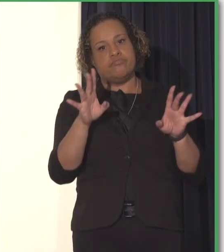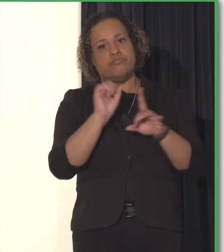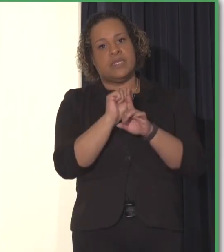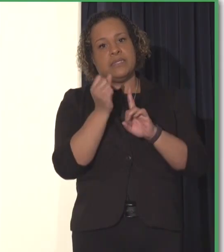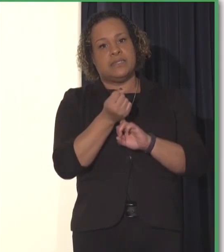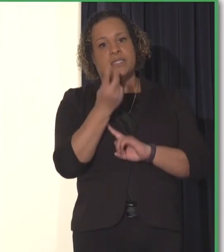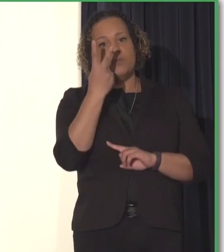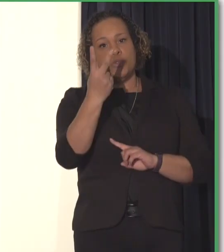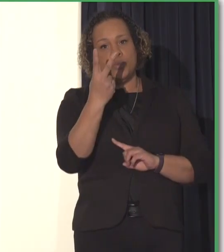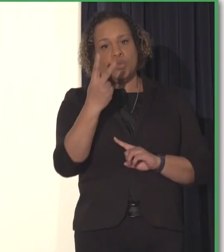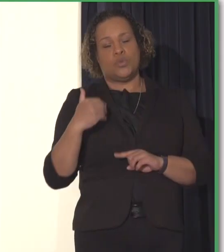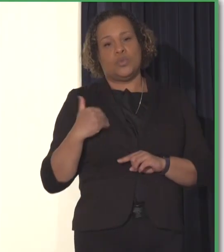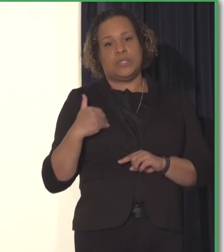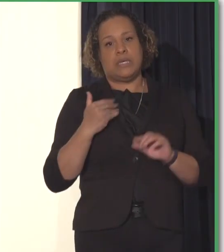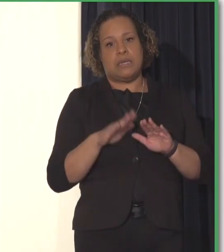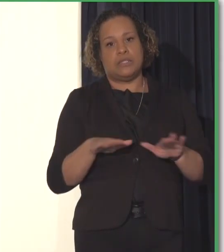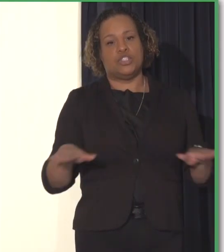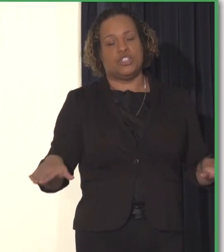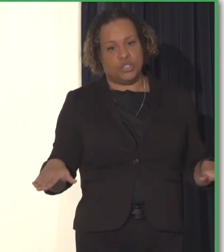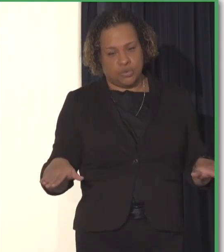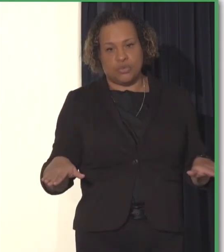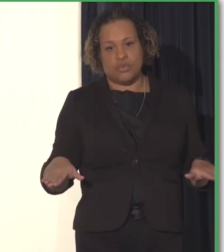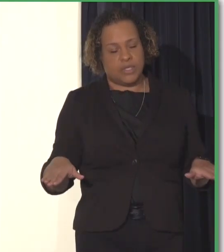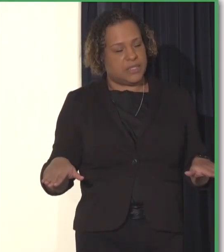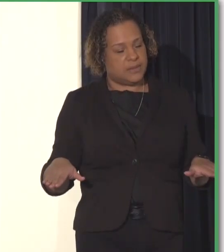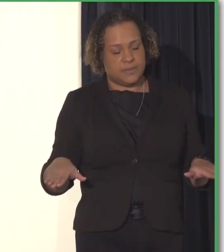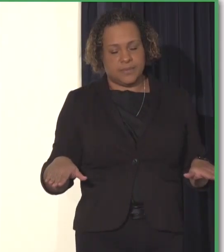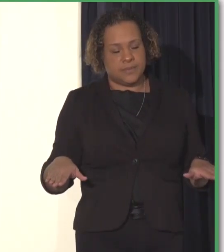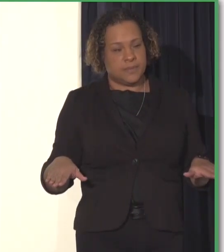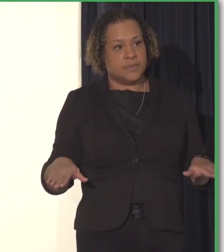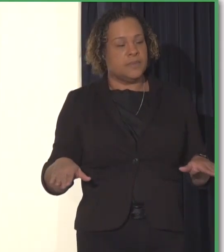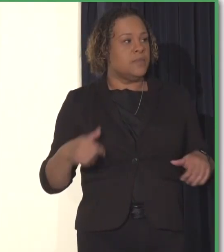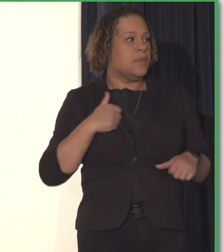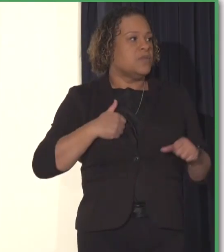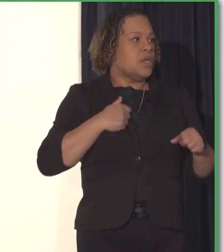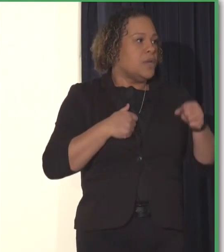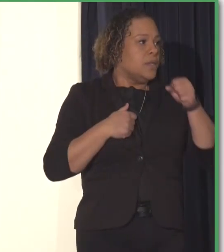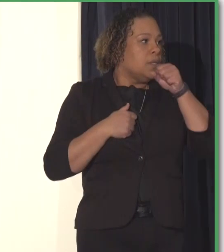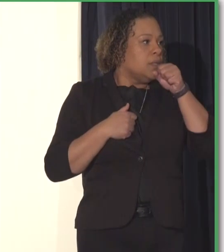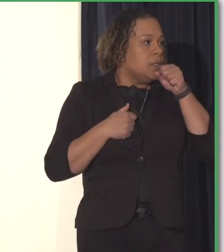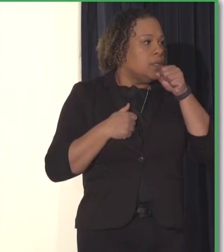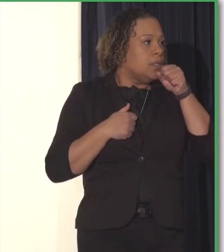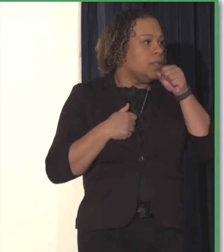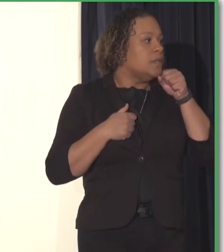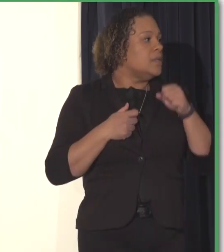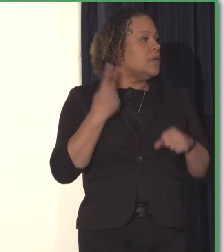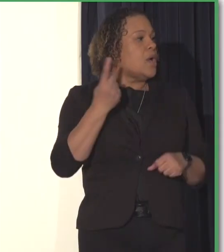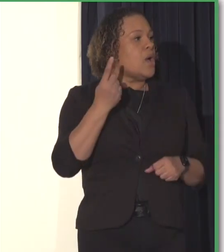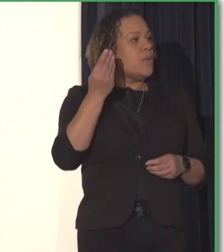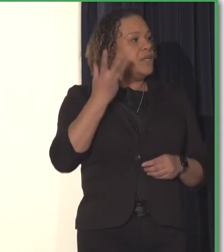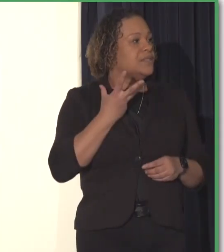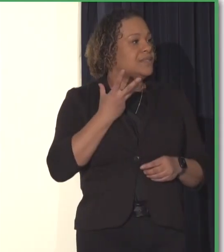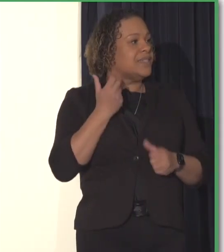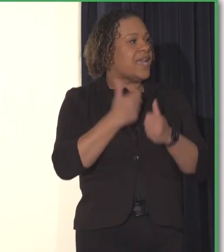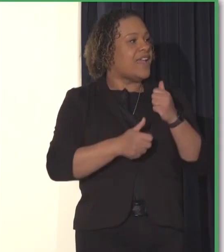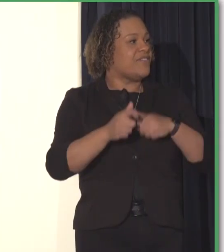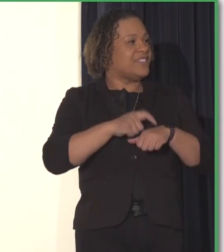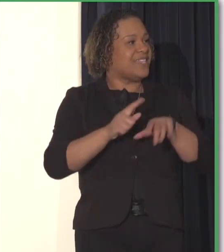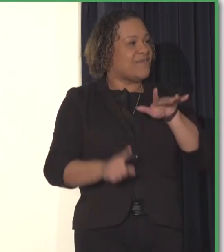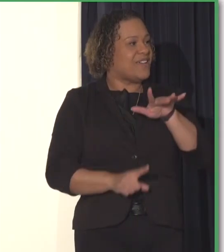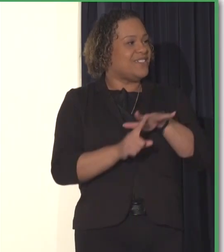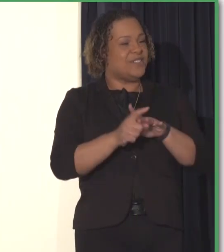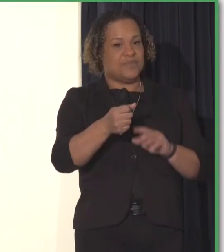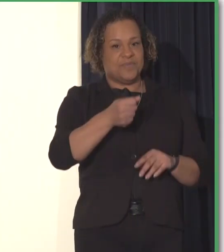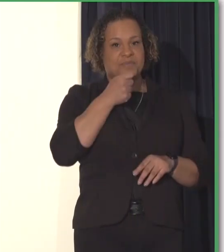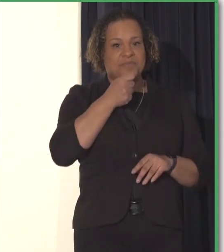individuals, two young kids in the... Microphone. I'm sorry. You always get me with that, Commissioner. Every time I come here, you're